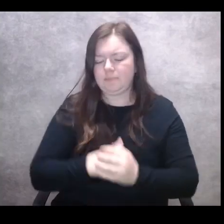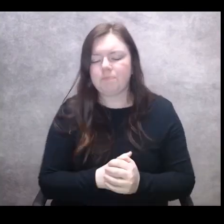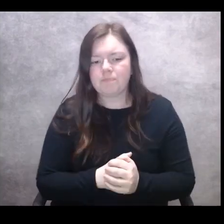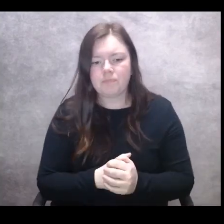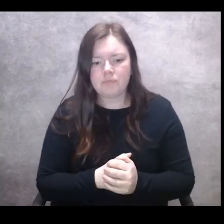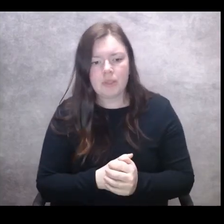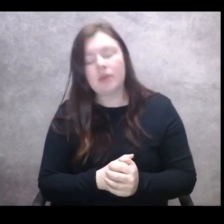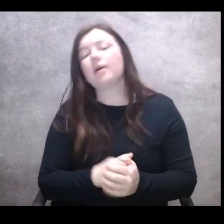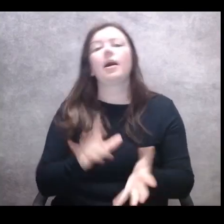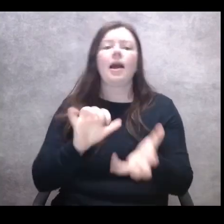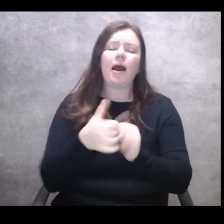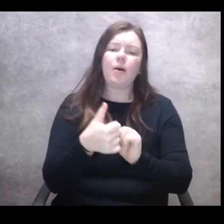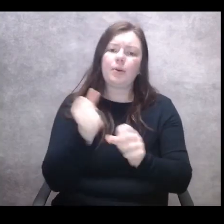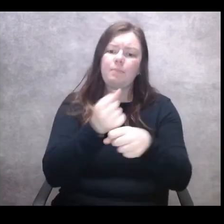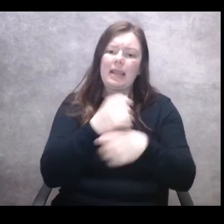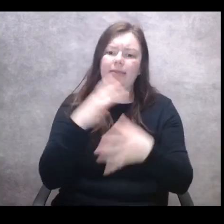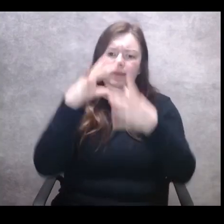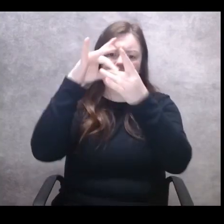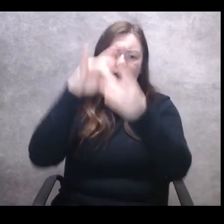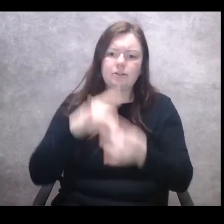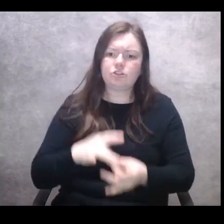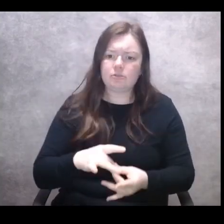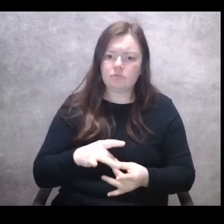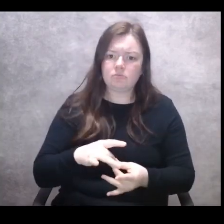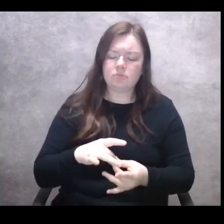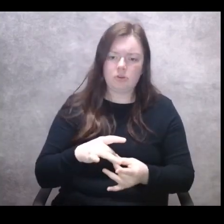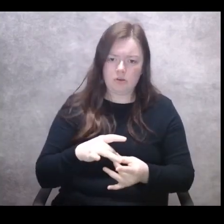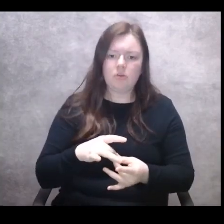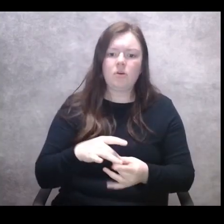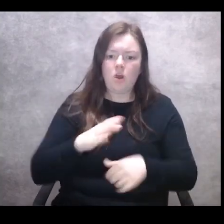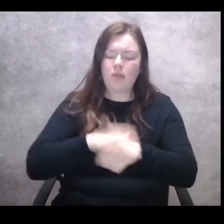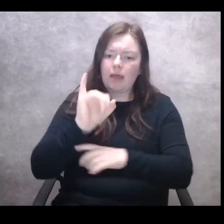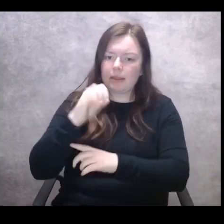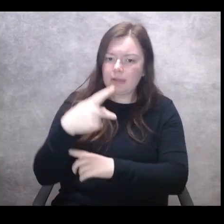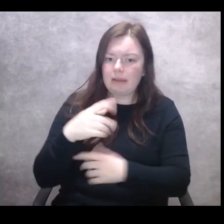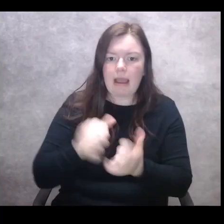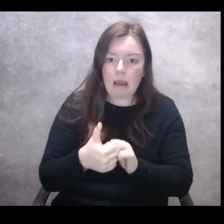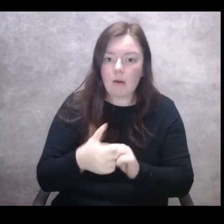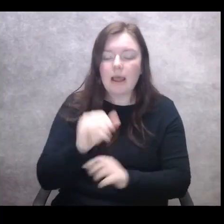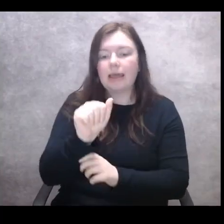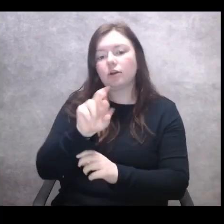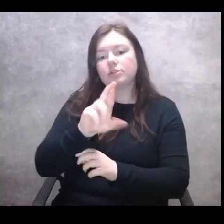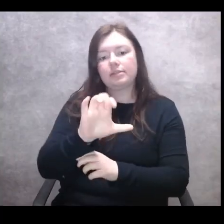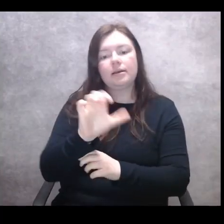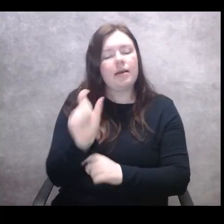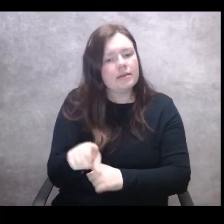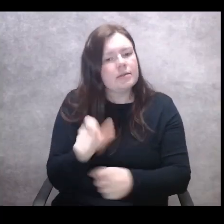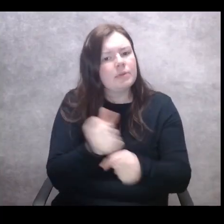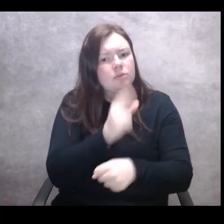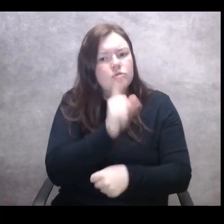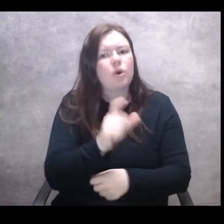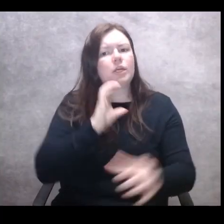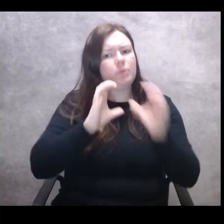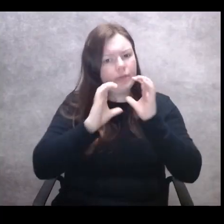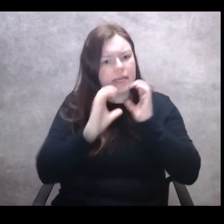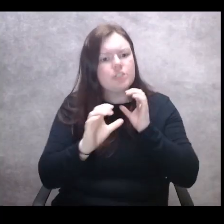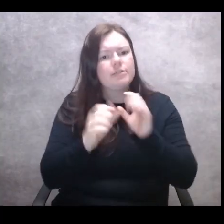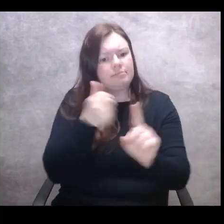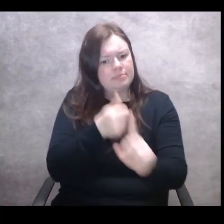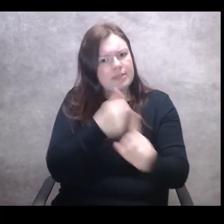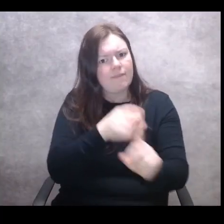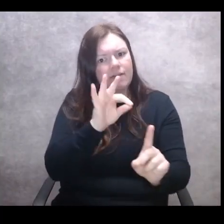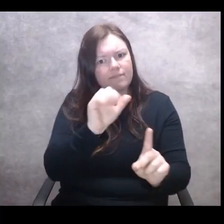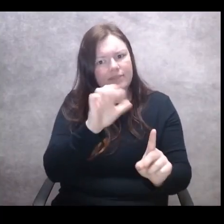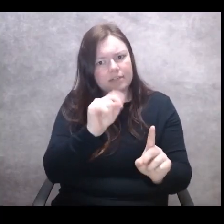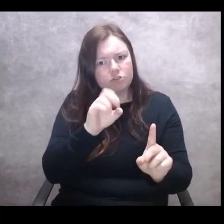student. In order to make those connections throughout the IEP, the ARC will need to ensure that if communication is a